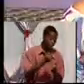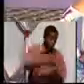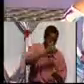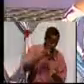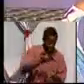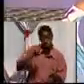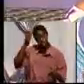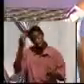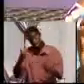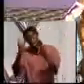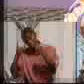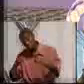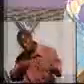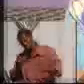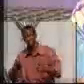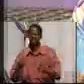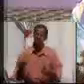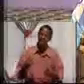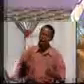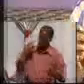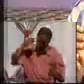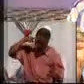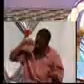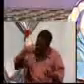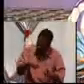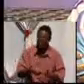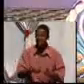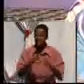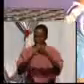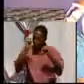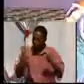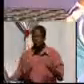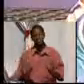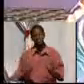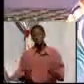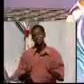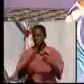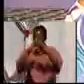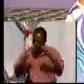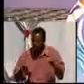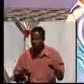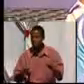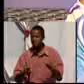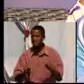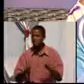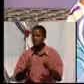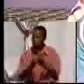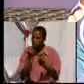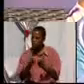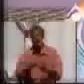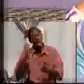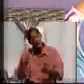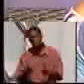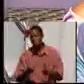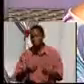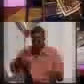But how committed is this Office of Welfare when it comes to this project? Oh, very supportive for